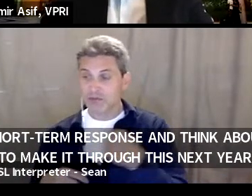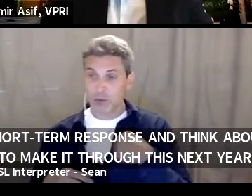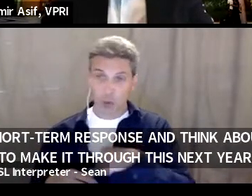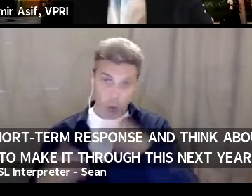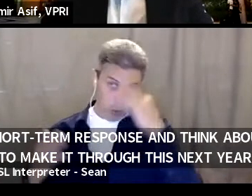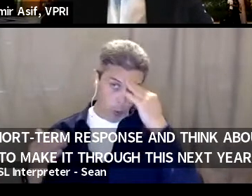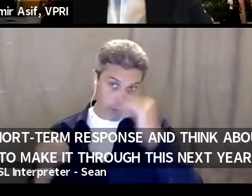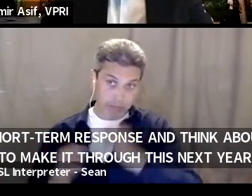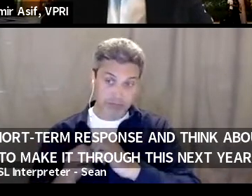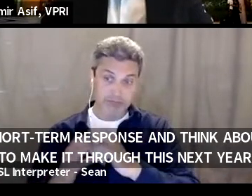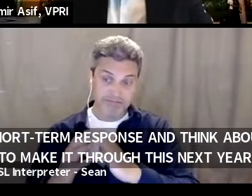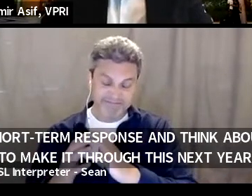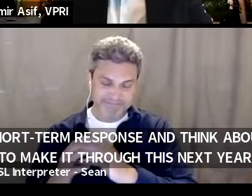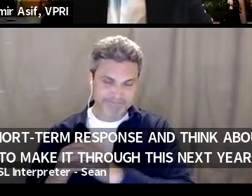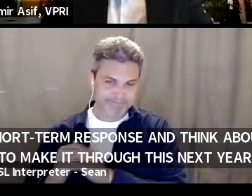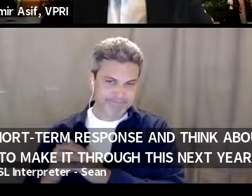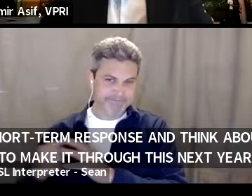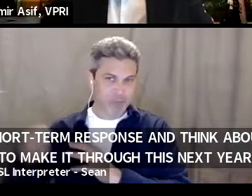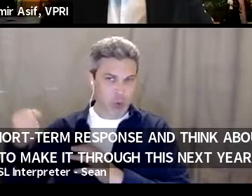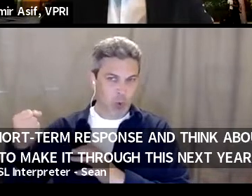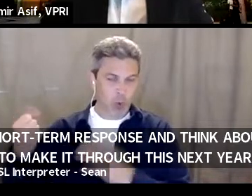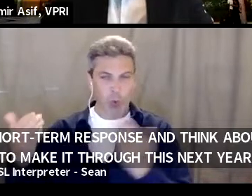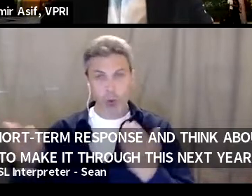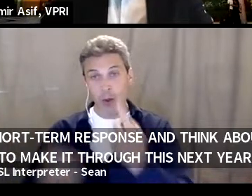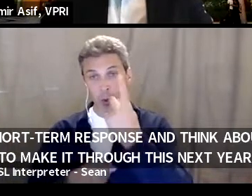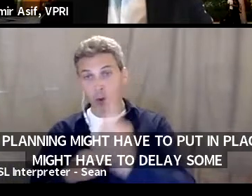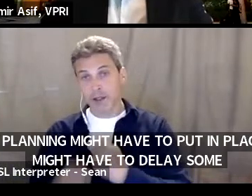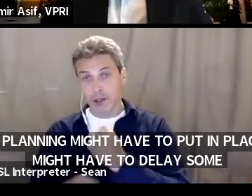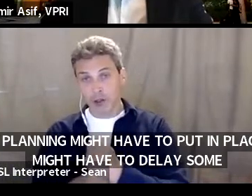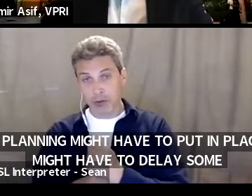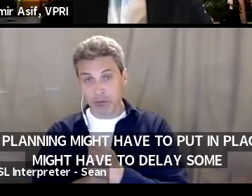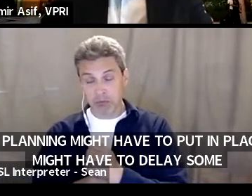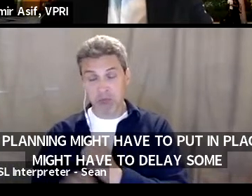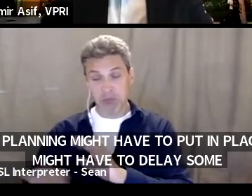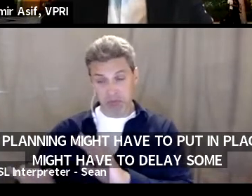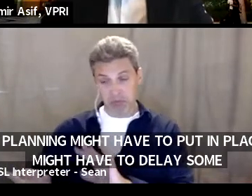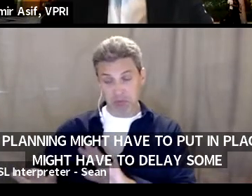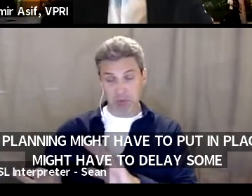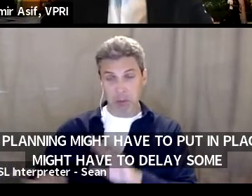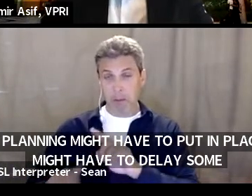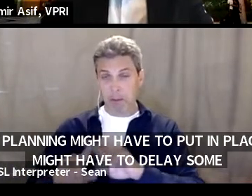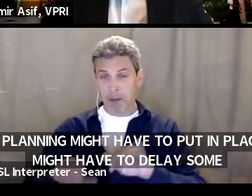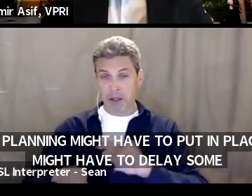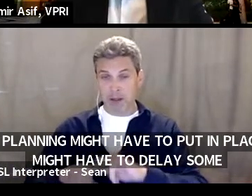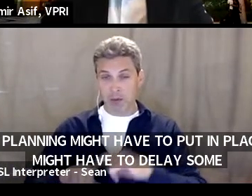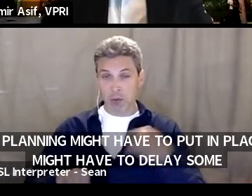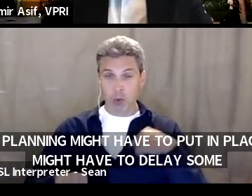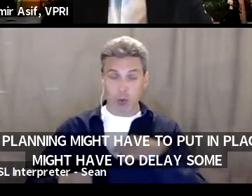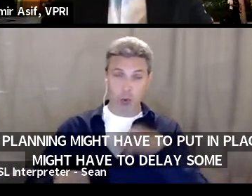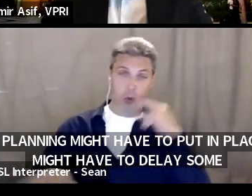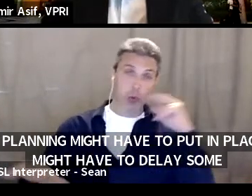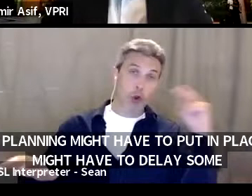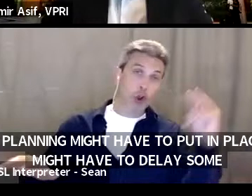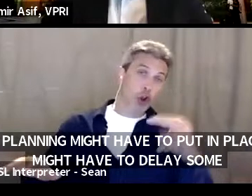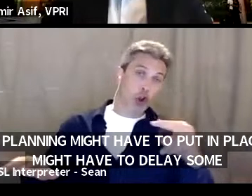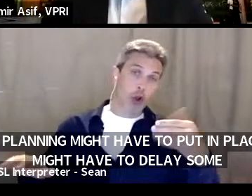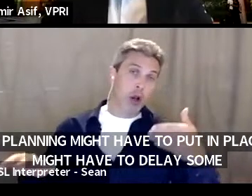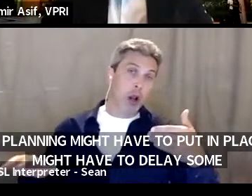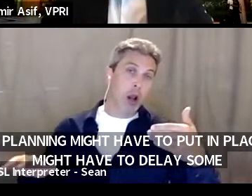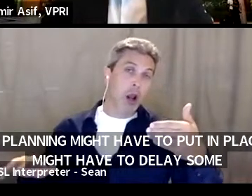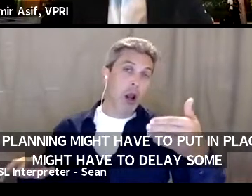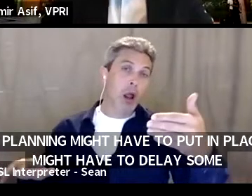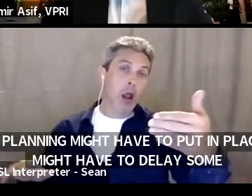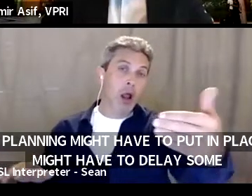to move forward on for a year. At the same time, we very much have our eye on recovery.